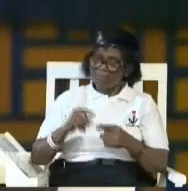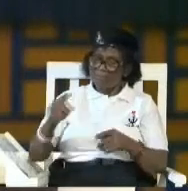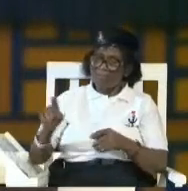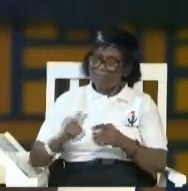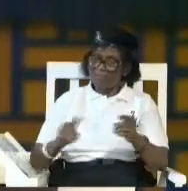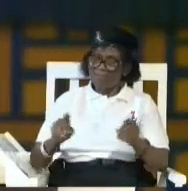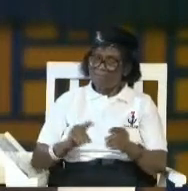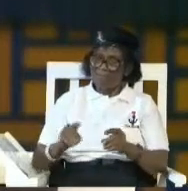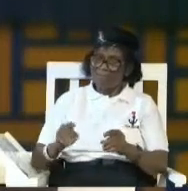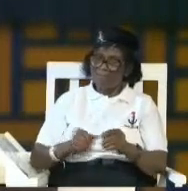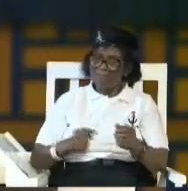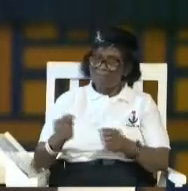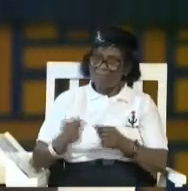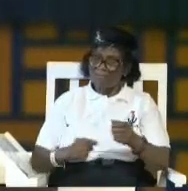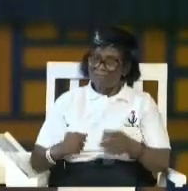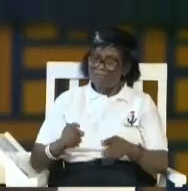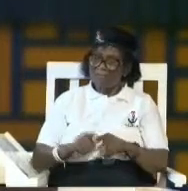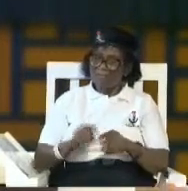So that the king of